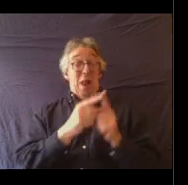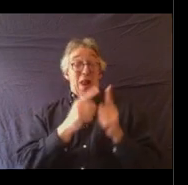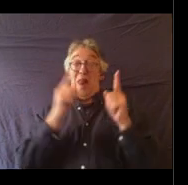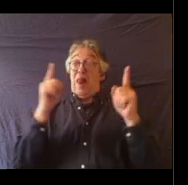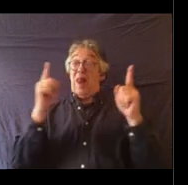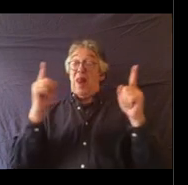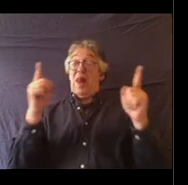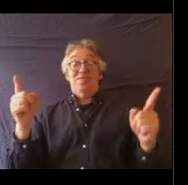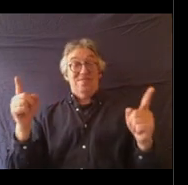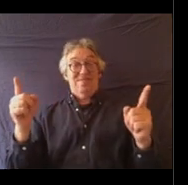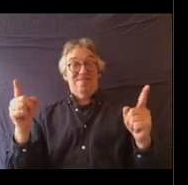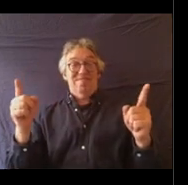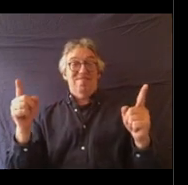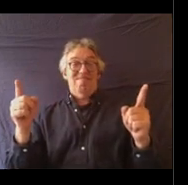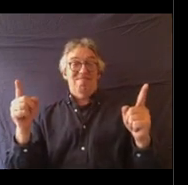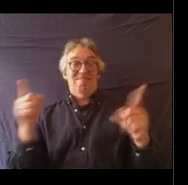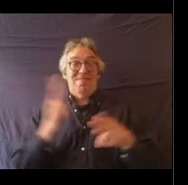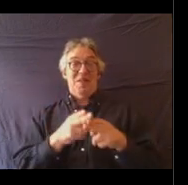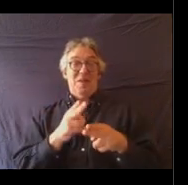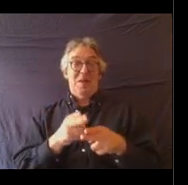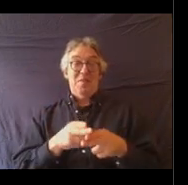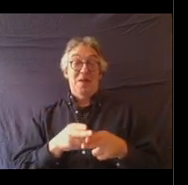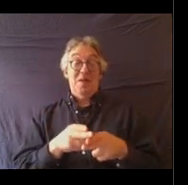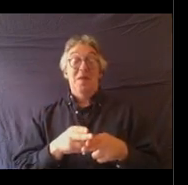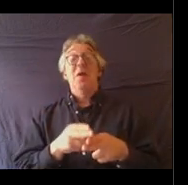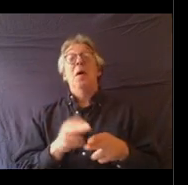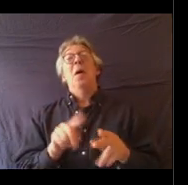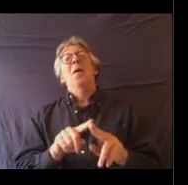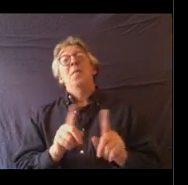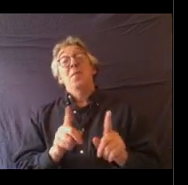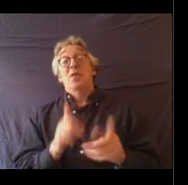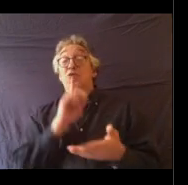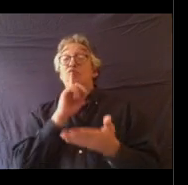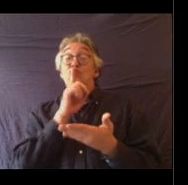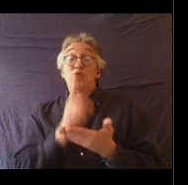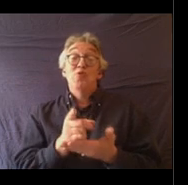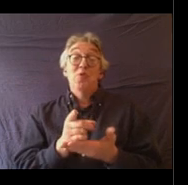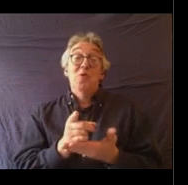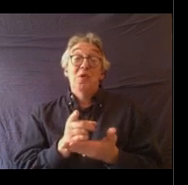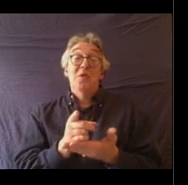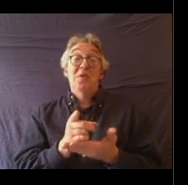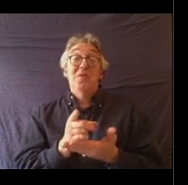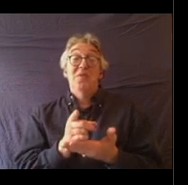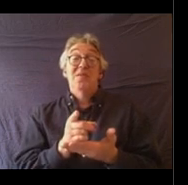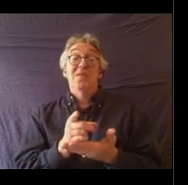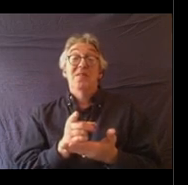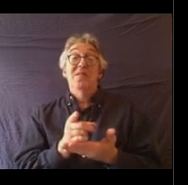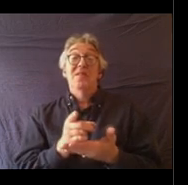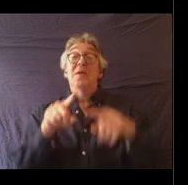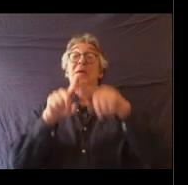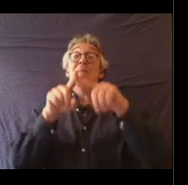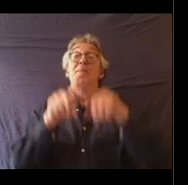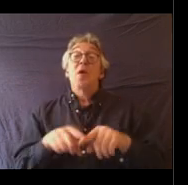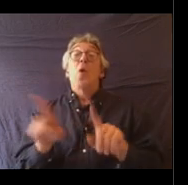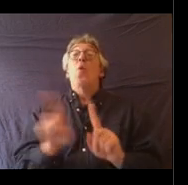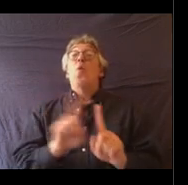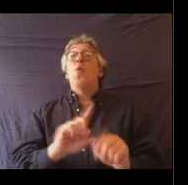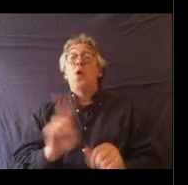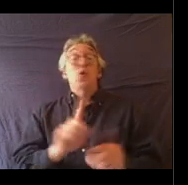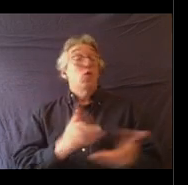I say, the devil is in the details, because of course it really depends which services are covered, which